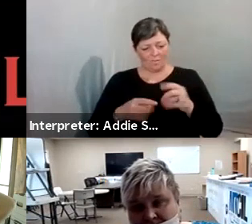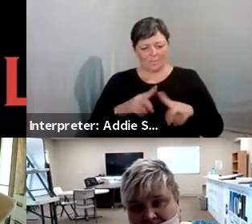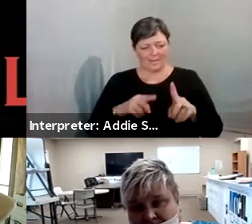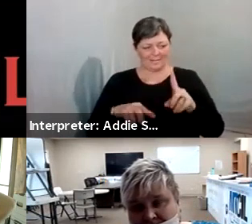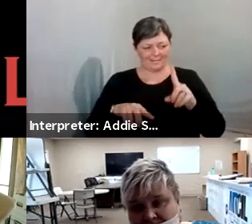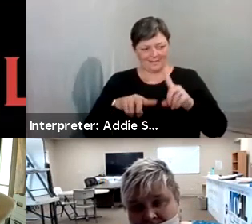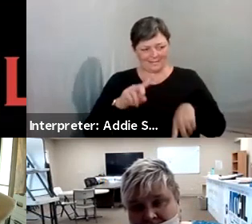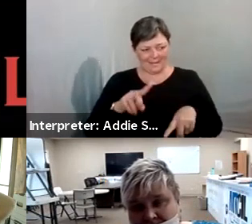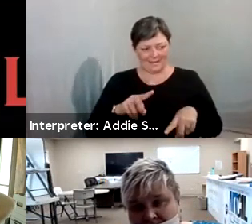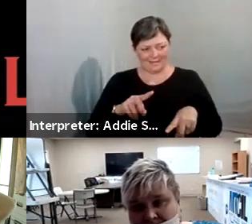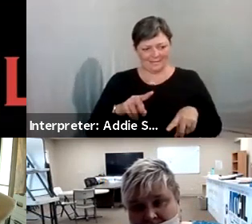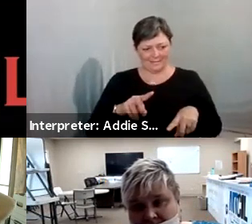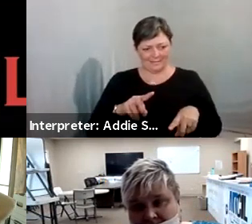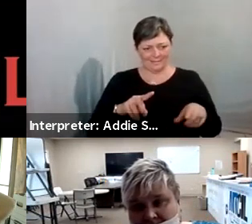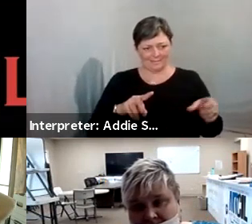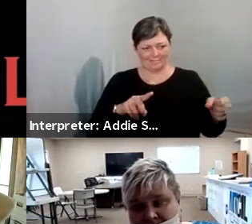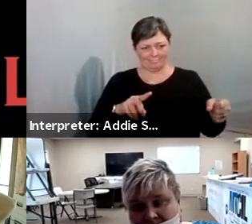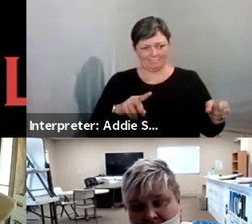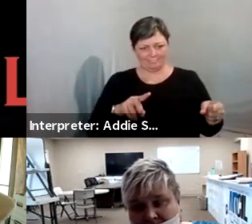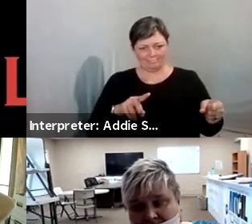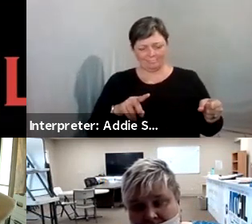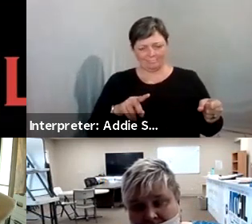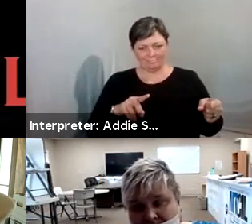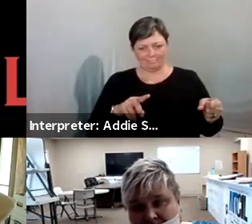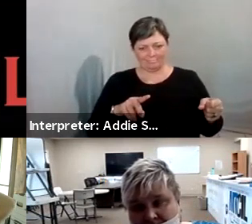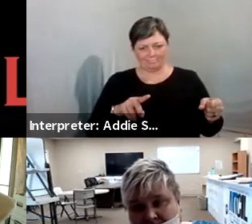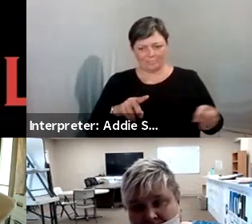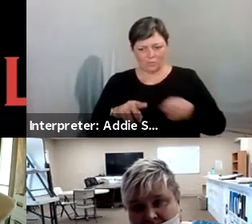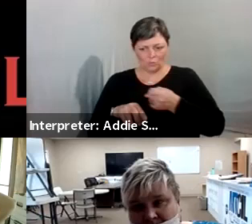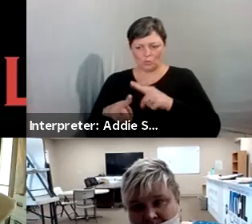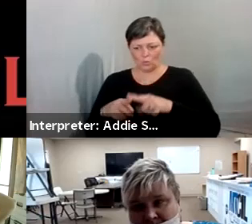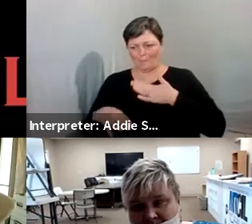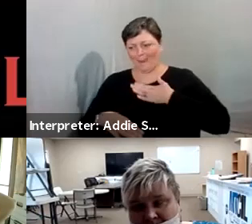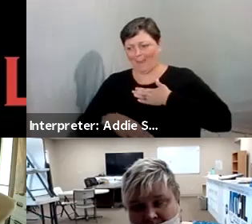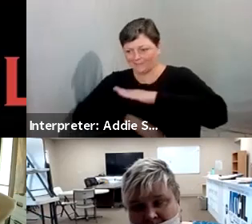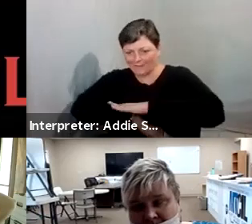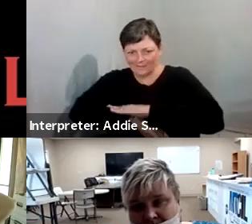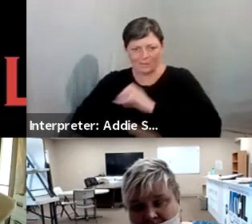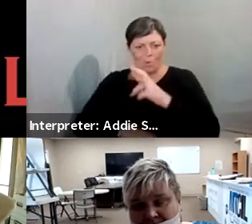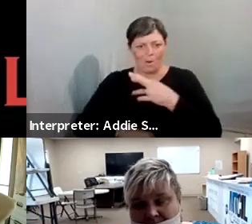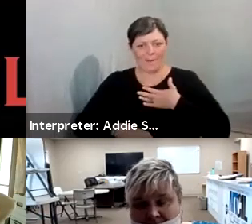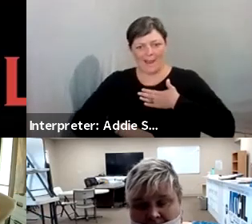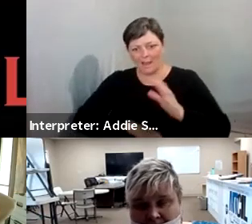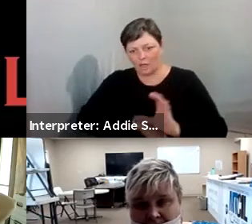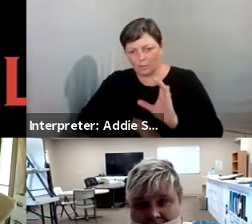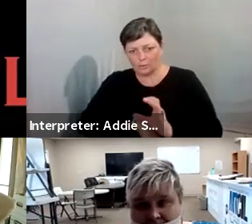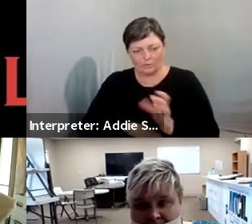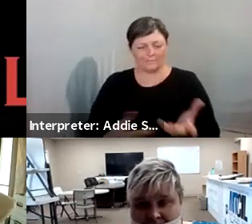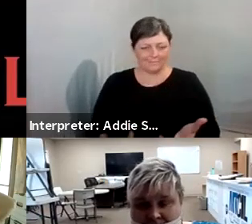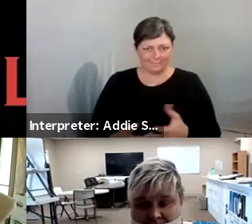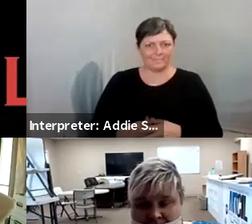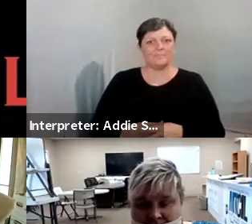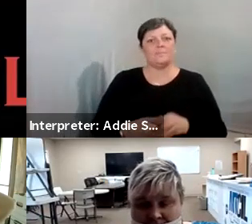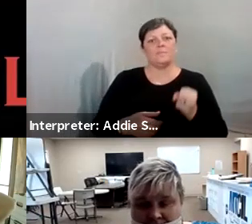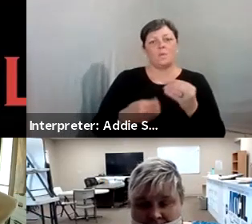able to take them to my workspace where my computer does what I want, for the